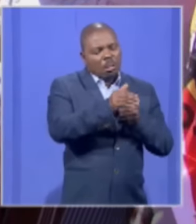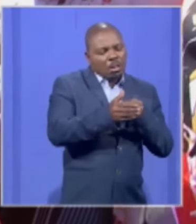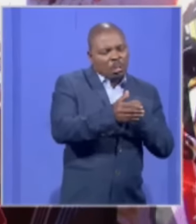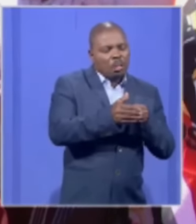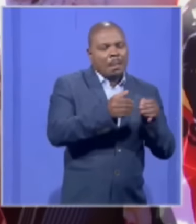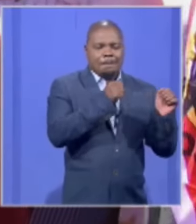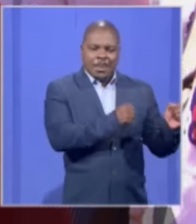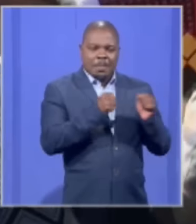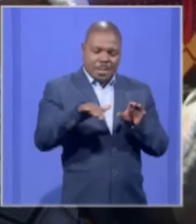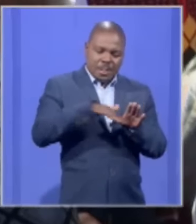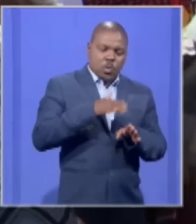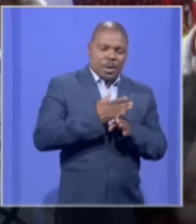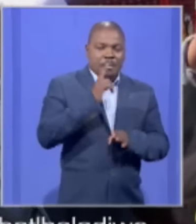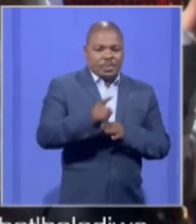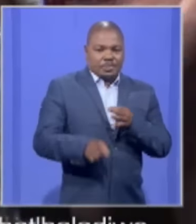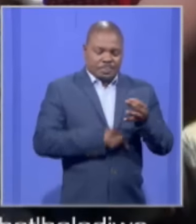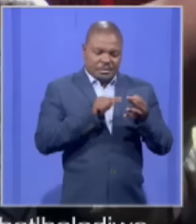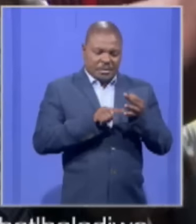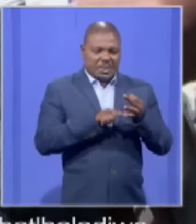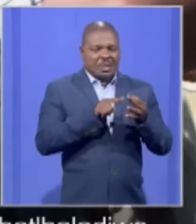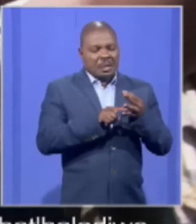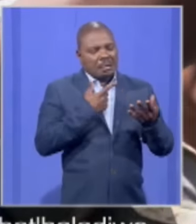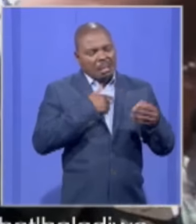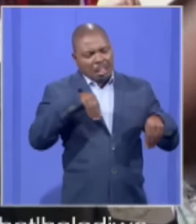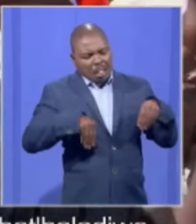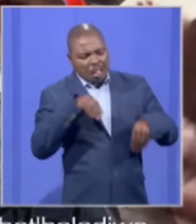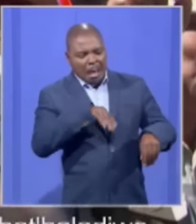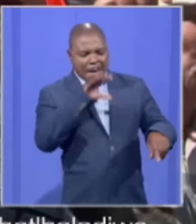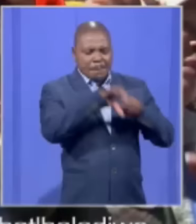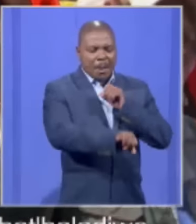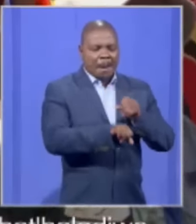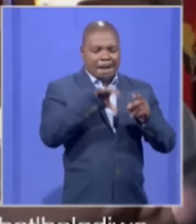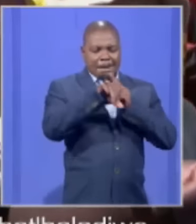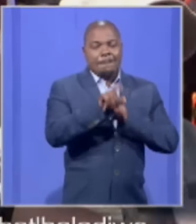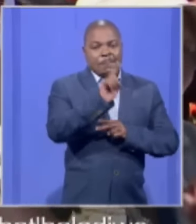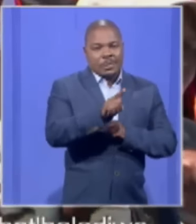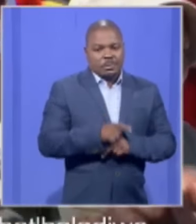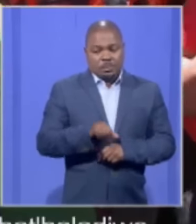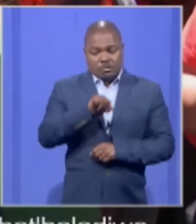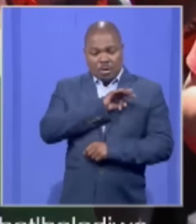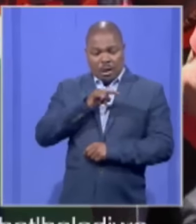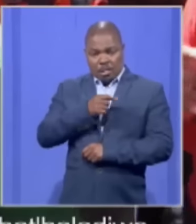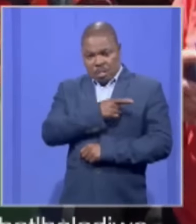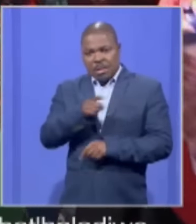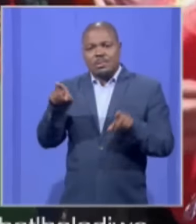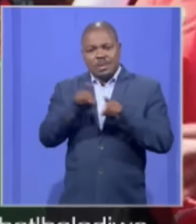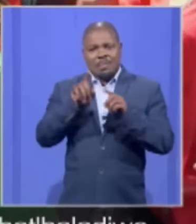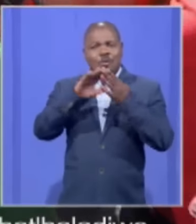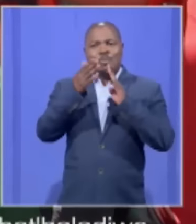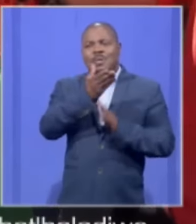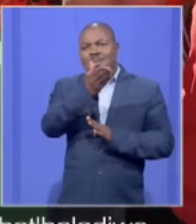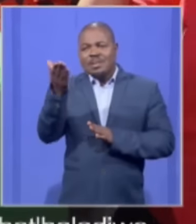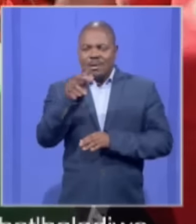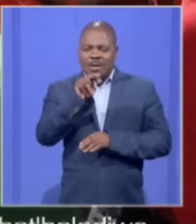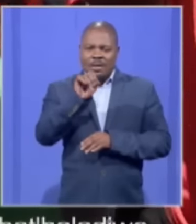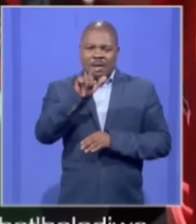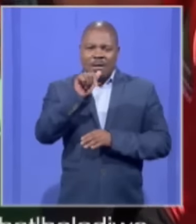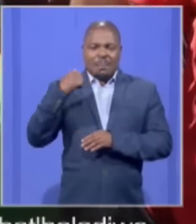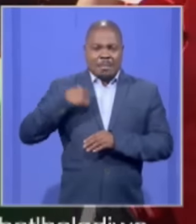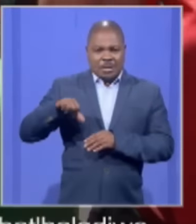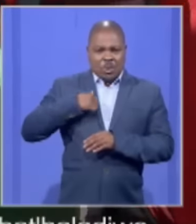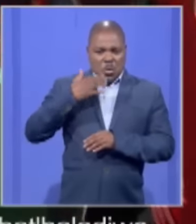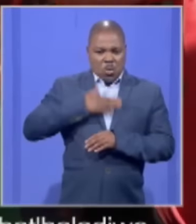leruri mme boferefere bo epololwe. Badiri le bone ba dirile boikuelo jo bo tshwanang le jwa baagi ba Nala gore go